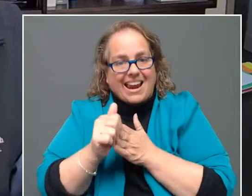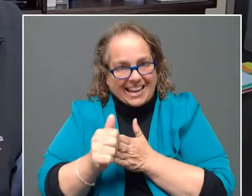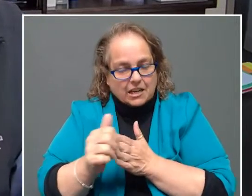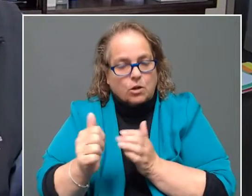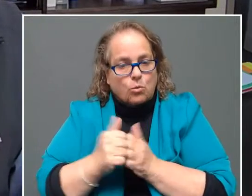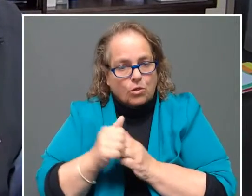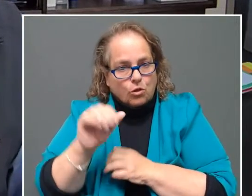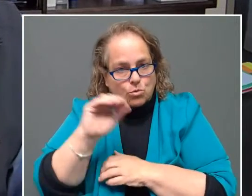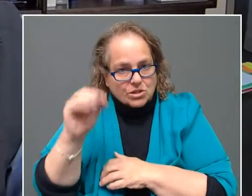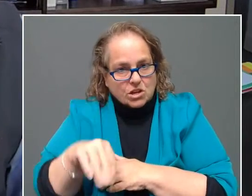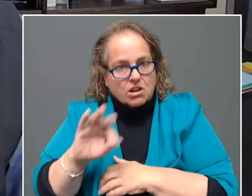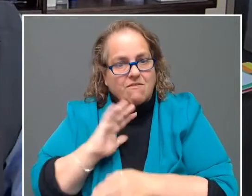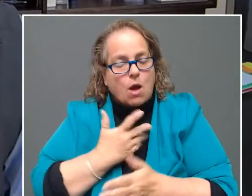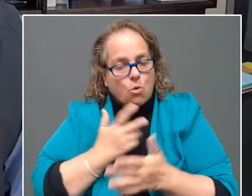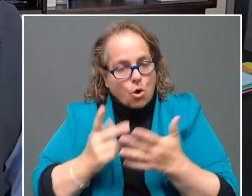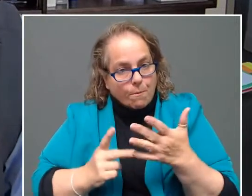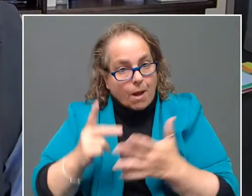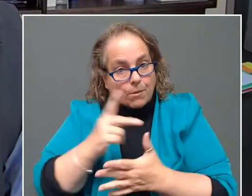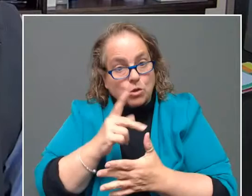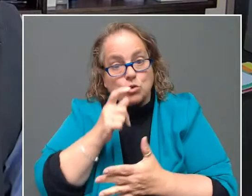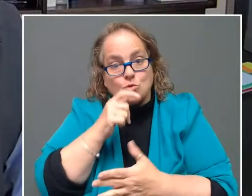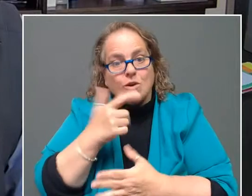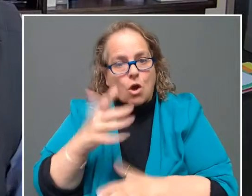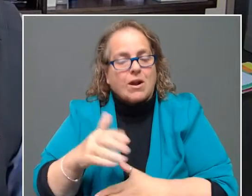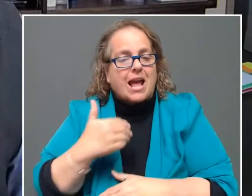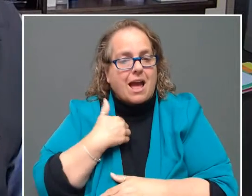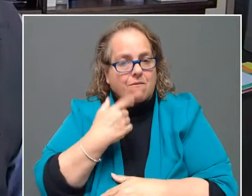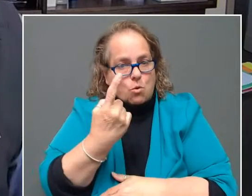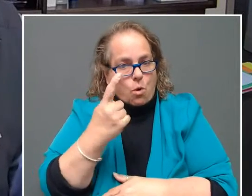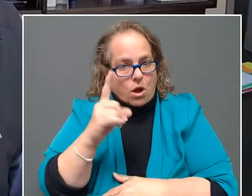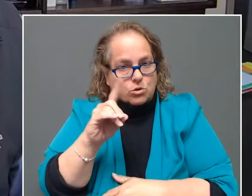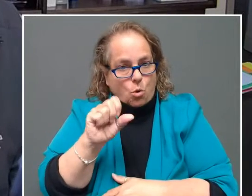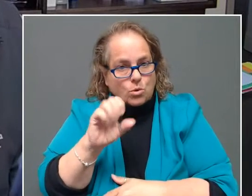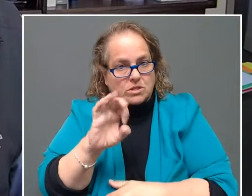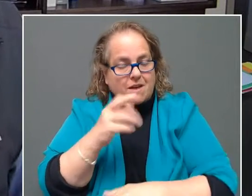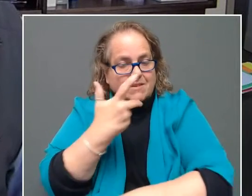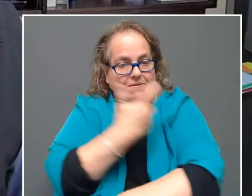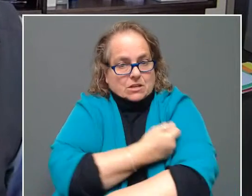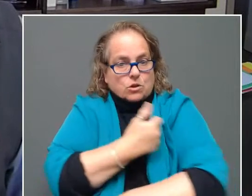our population who have had at least 1 dose of the vaccine. We're